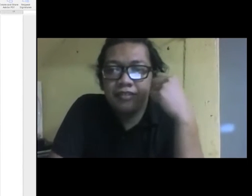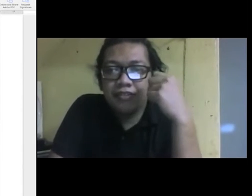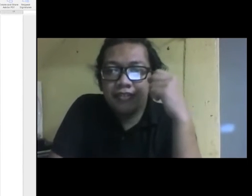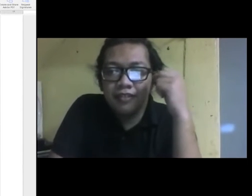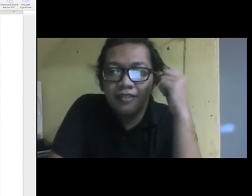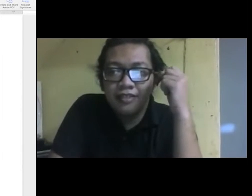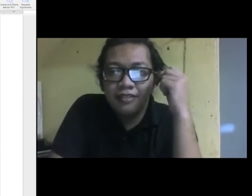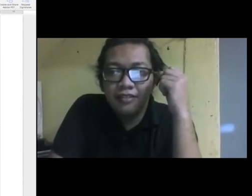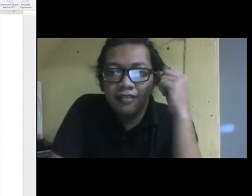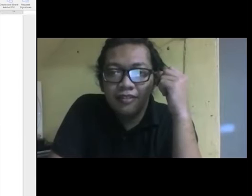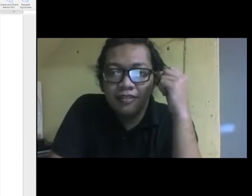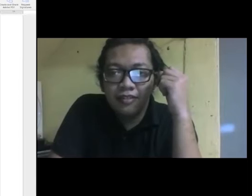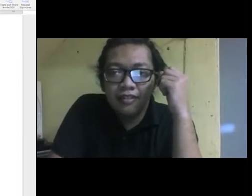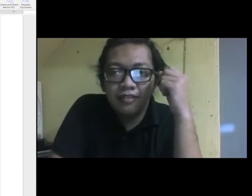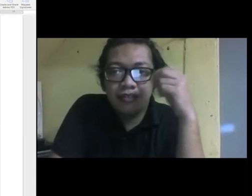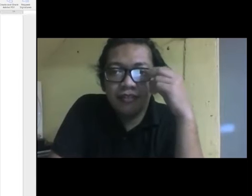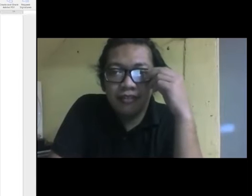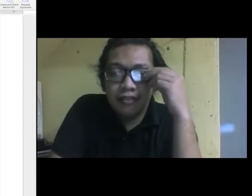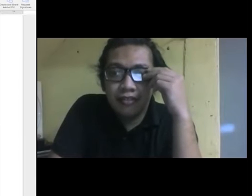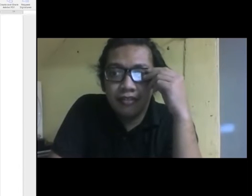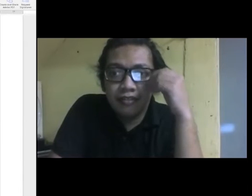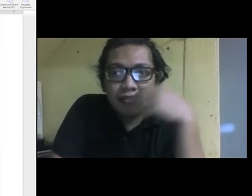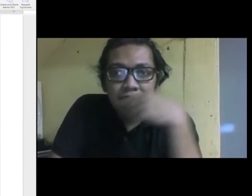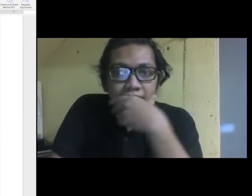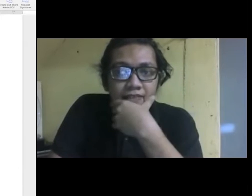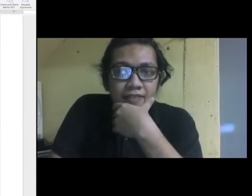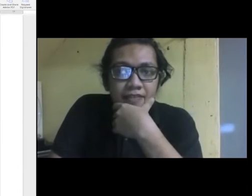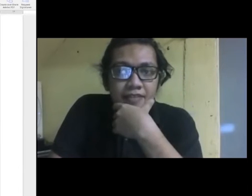We're just discussing the